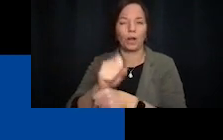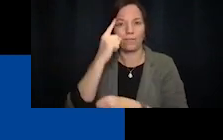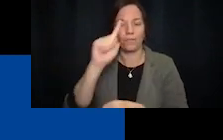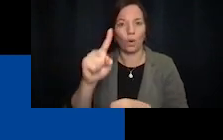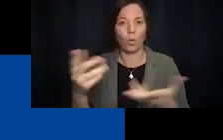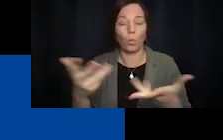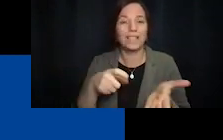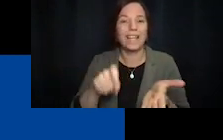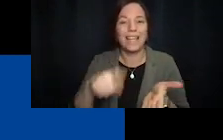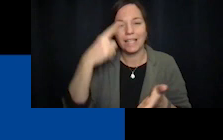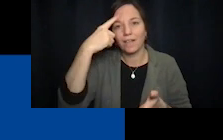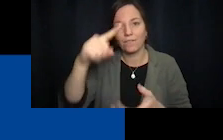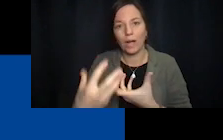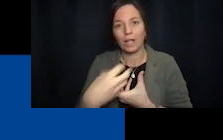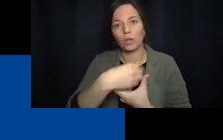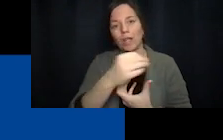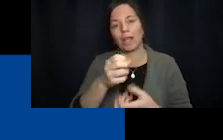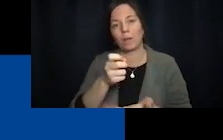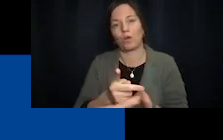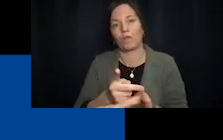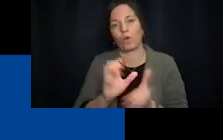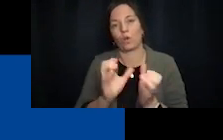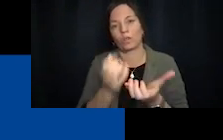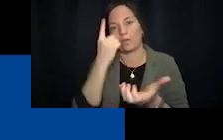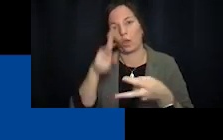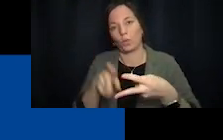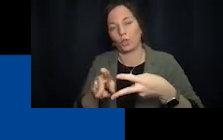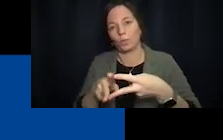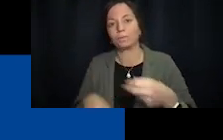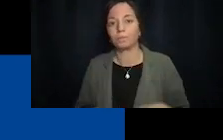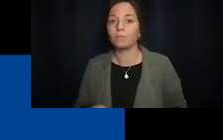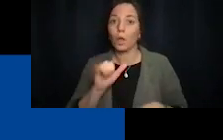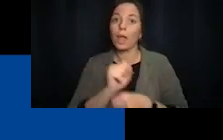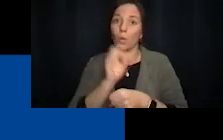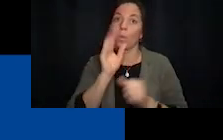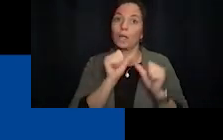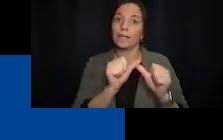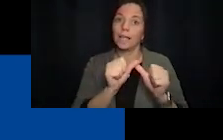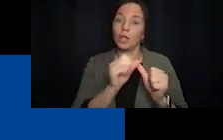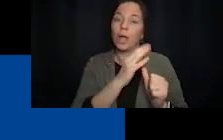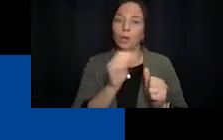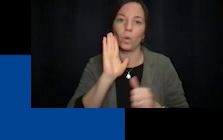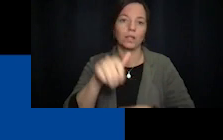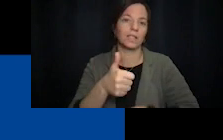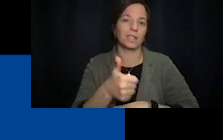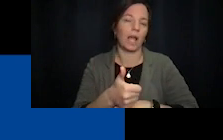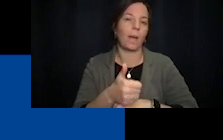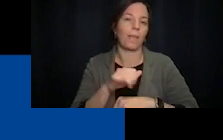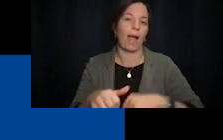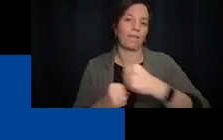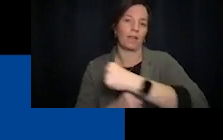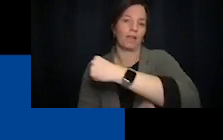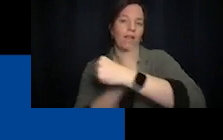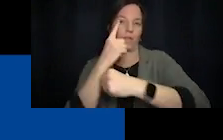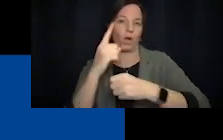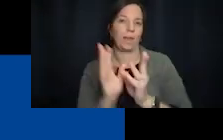are for inclusion and approval courses in those two areas. And so that work will continue, and I think we'll lay the framework for that at ICUS with our meeting